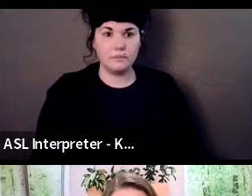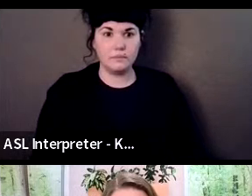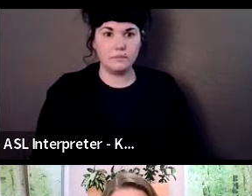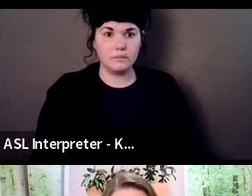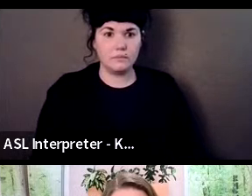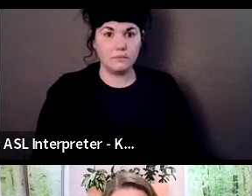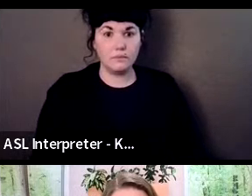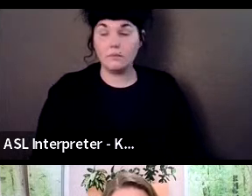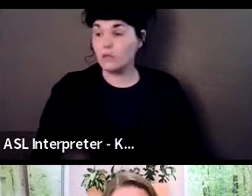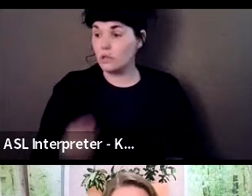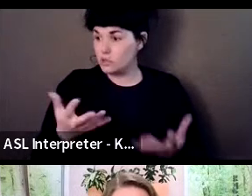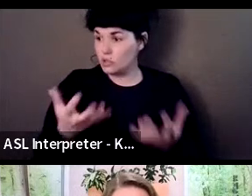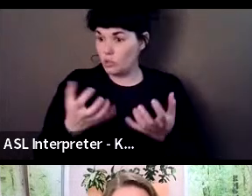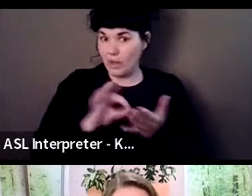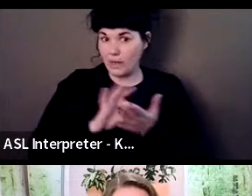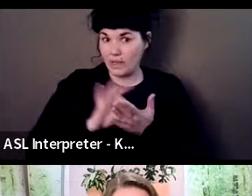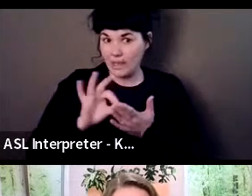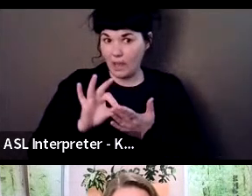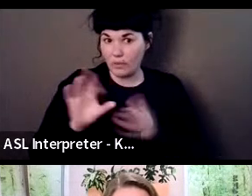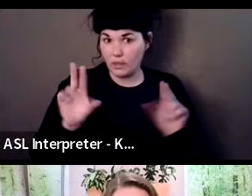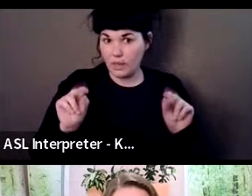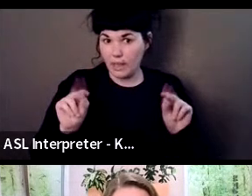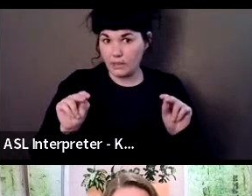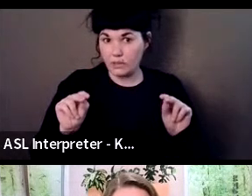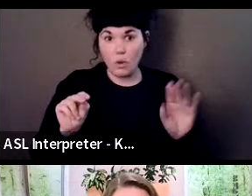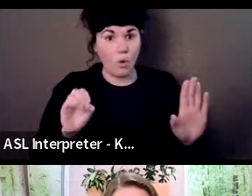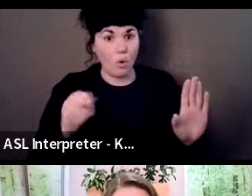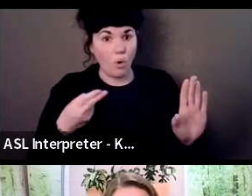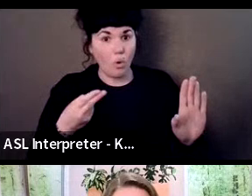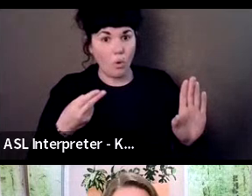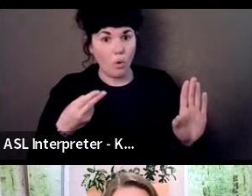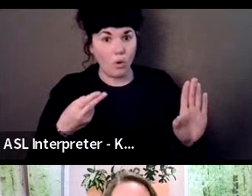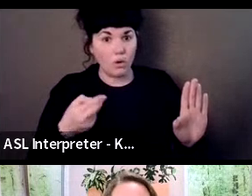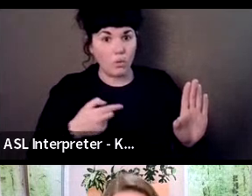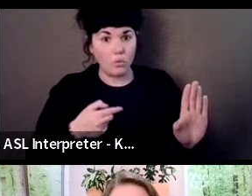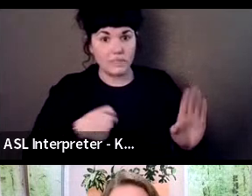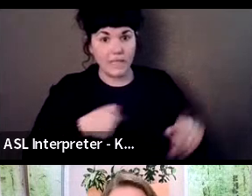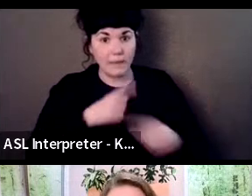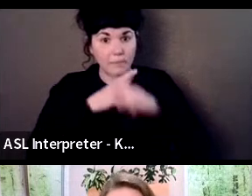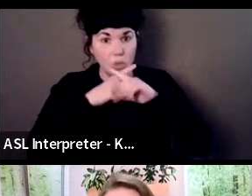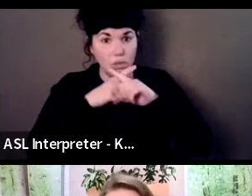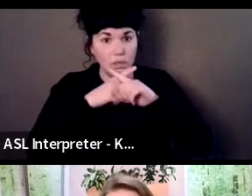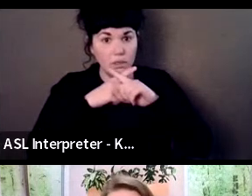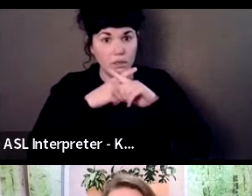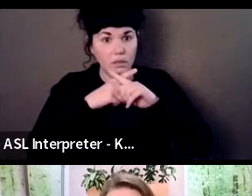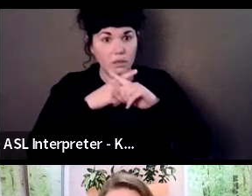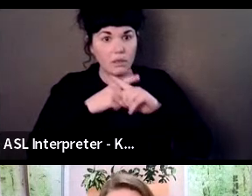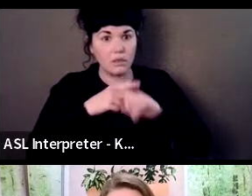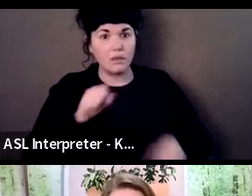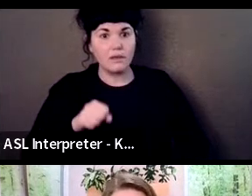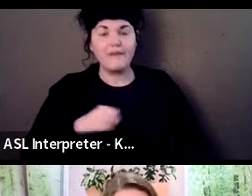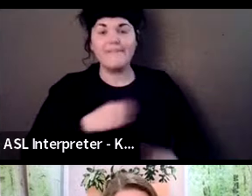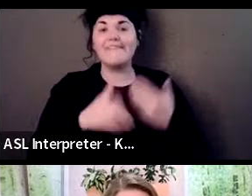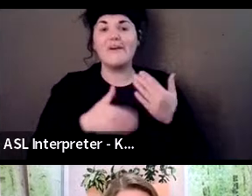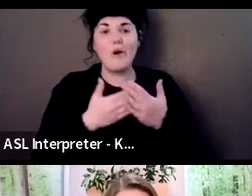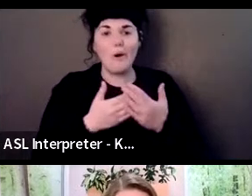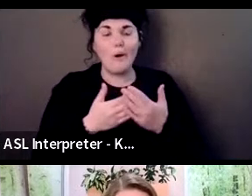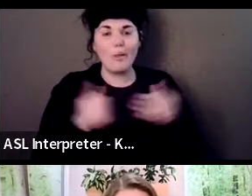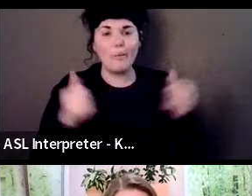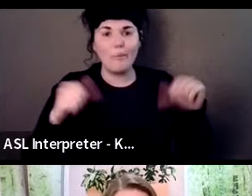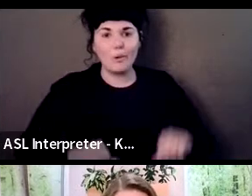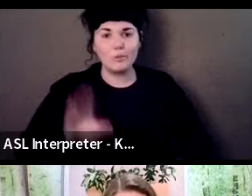Do you want to count the nays? I don't know if we... Oh, did I... was I muted? I'm sorry. All opposed, raise your hand and say nay.